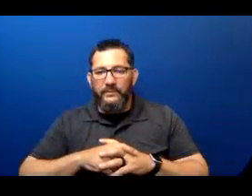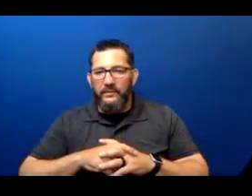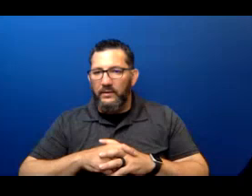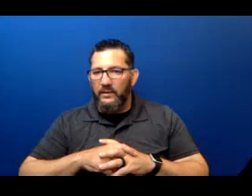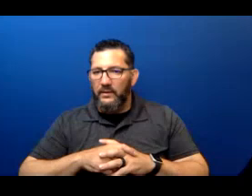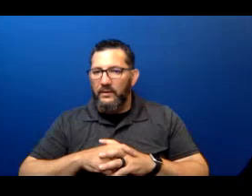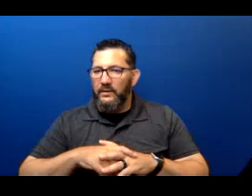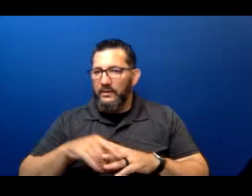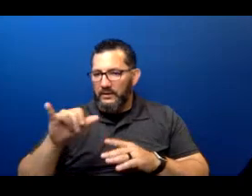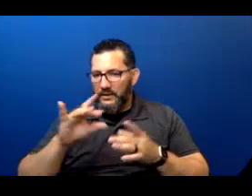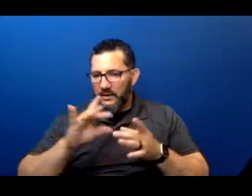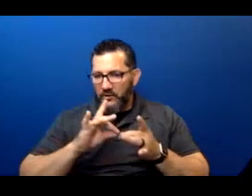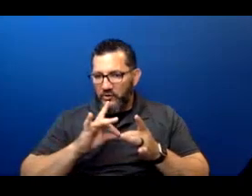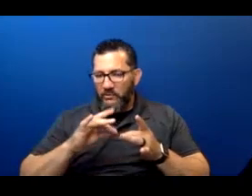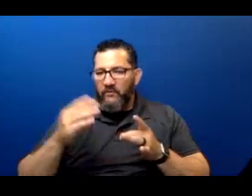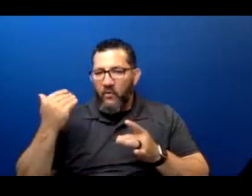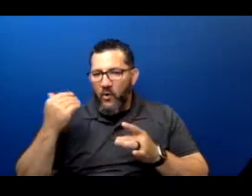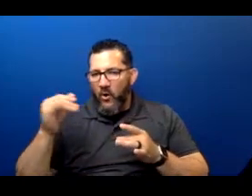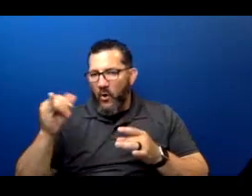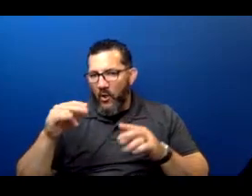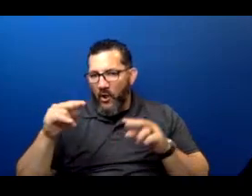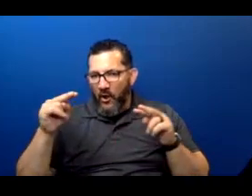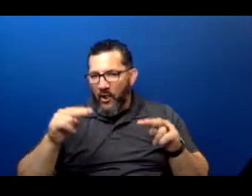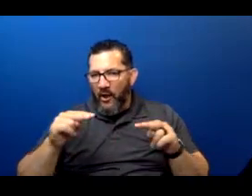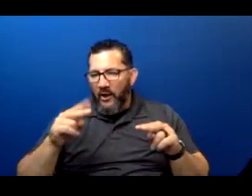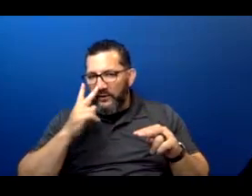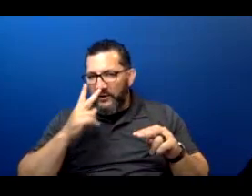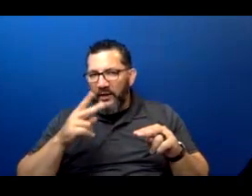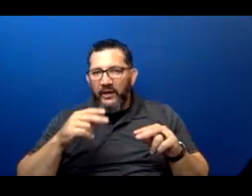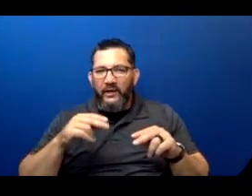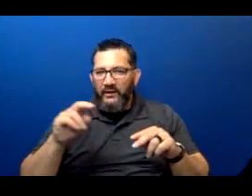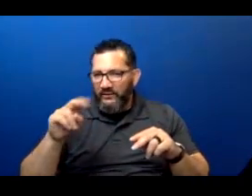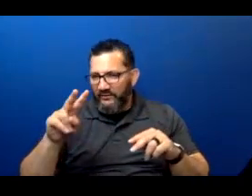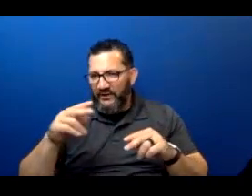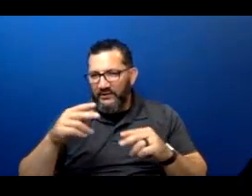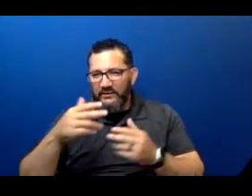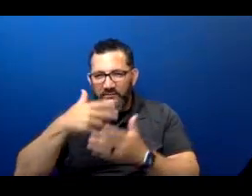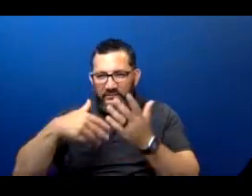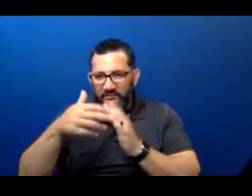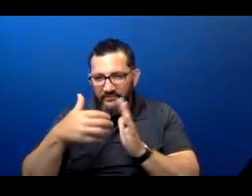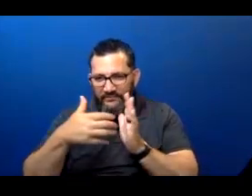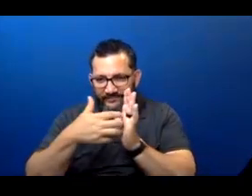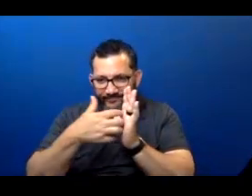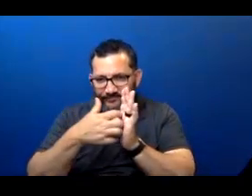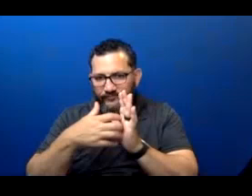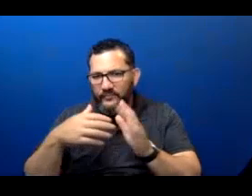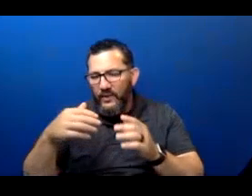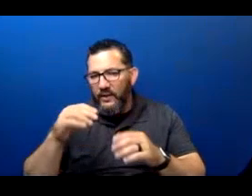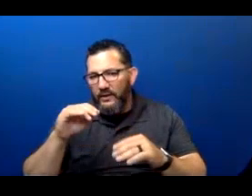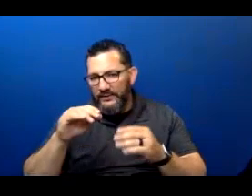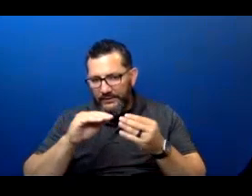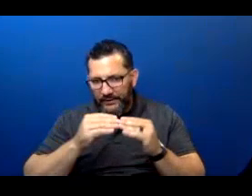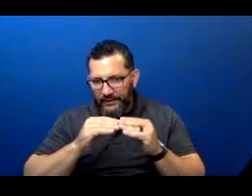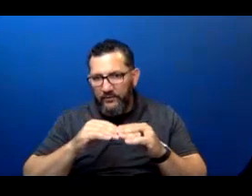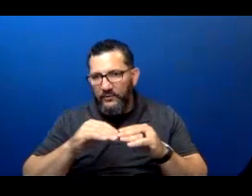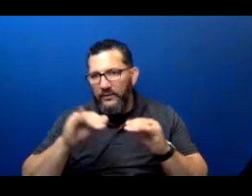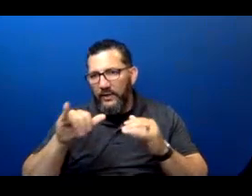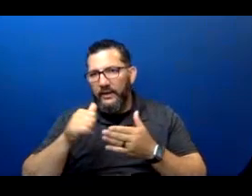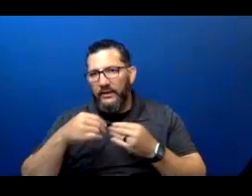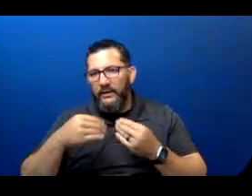Like I mentioned earlier, I also look at Nevada Social Vulnerability Index because I believe that this was going to give us a little bit of